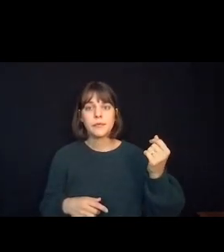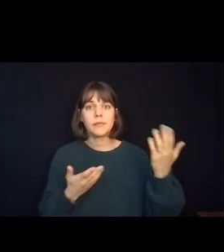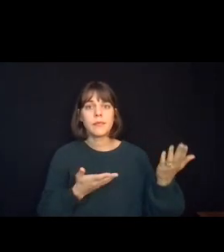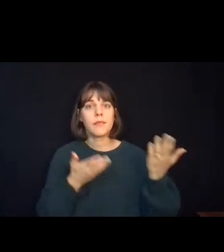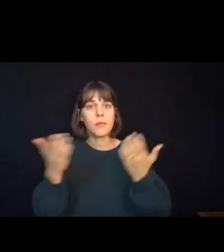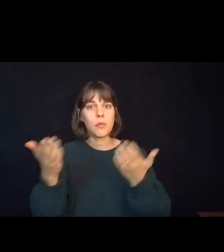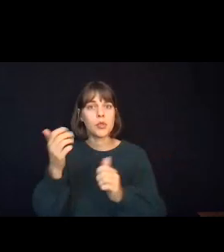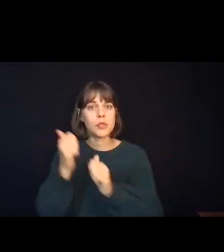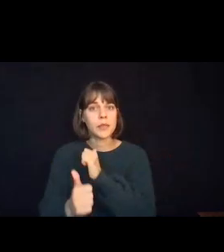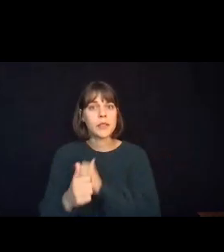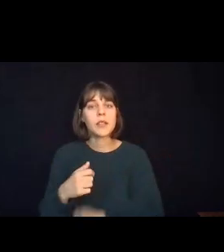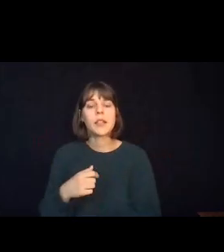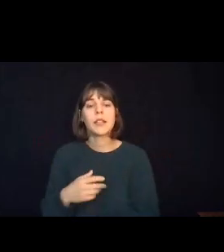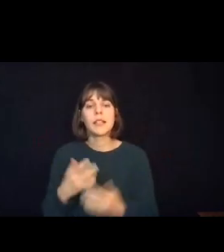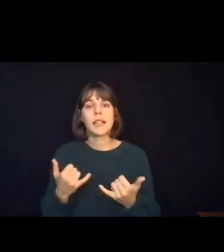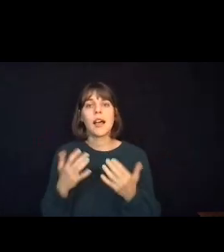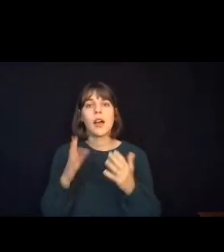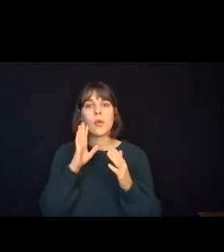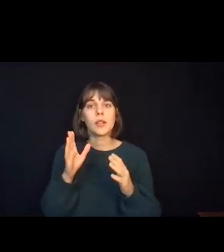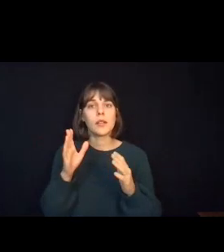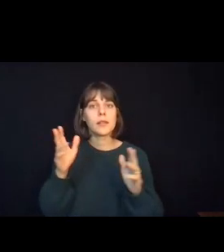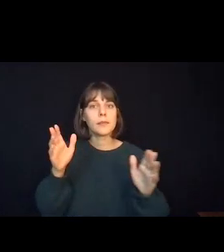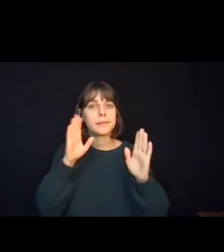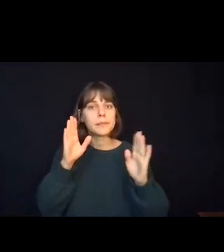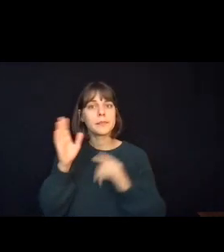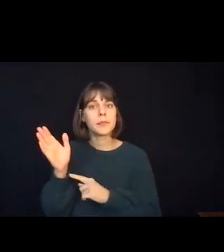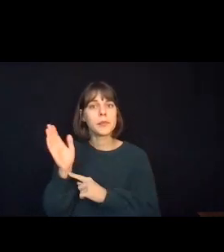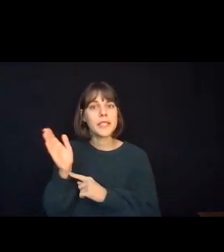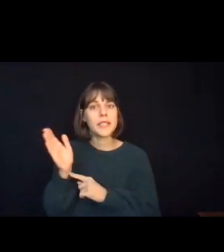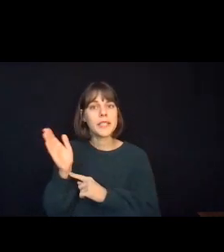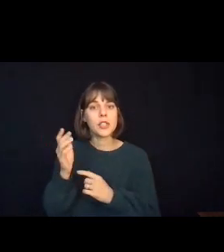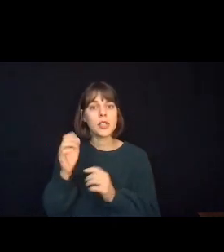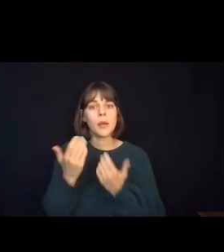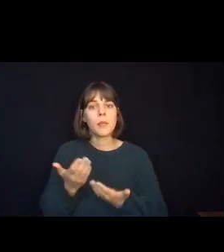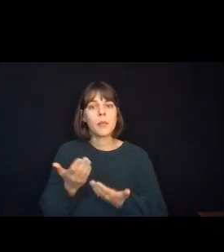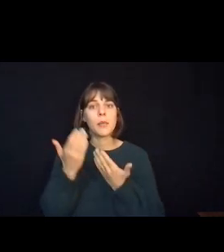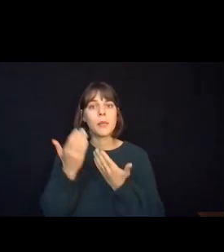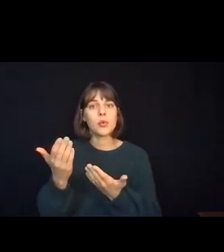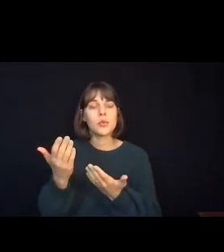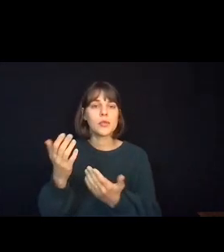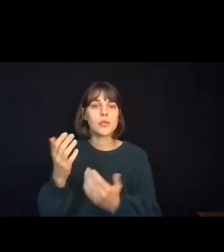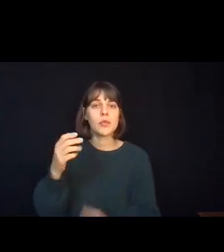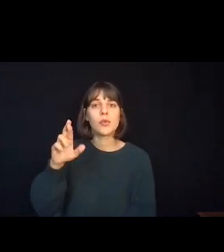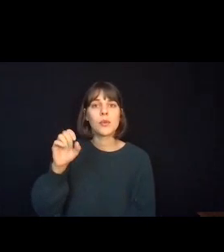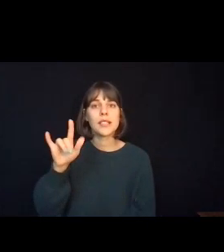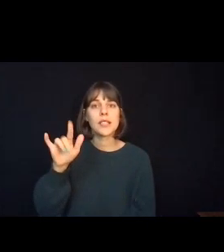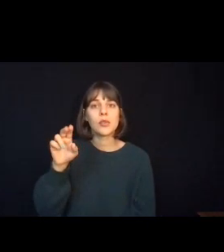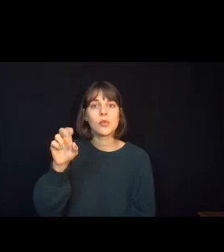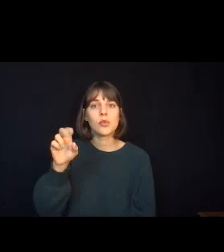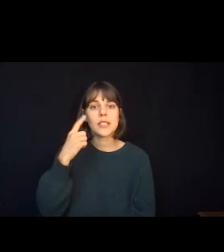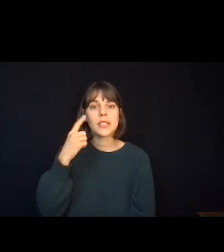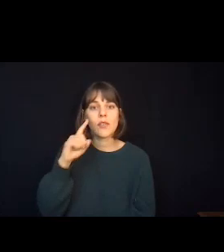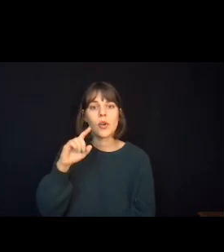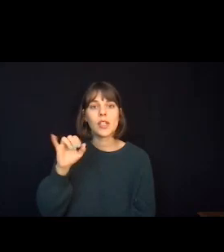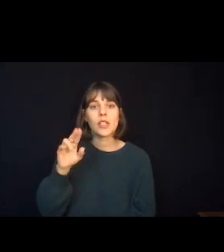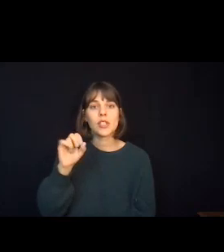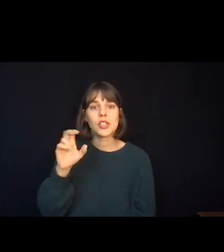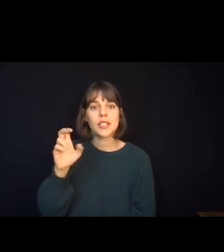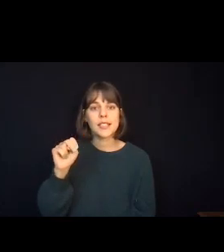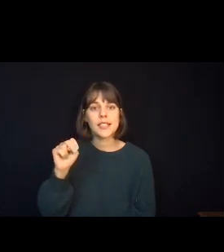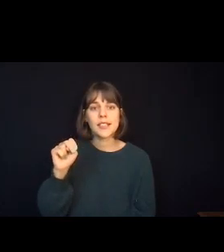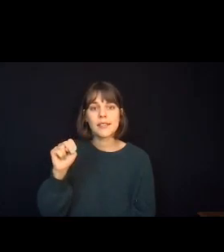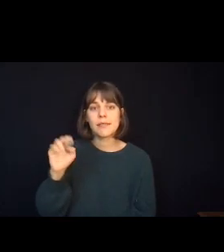Motion carries. We will now have a presentation of proposed resolutions, beginning with Justin Cava.